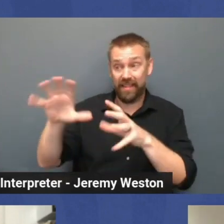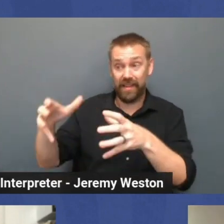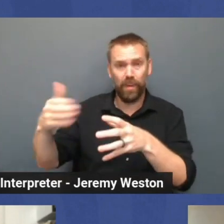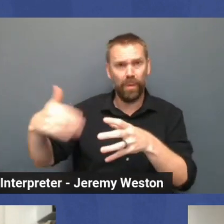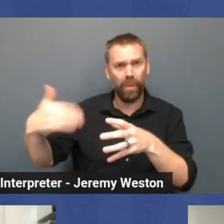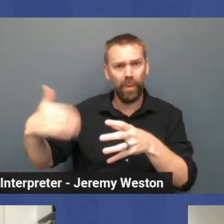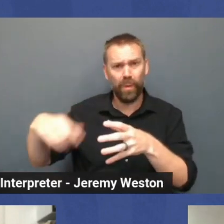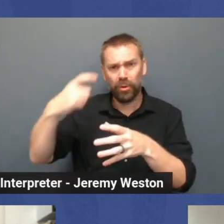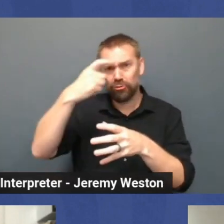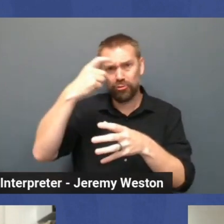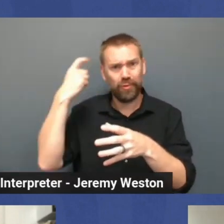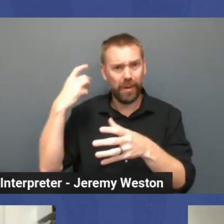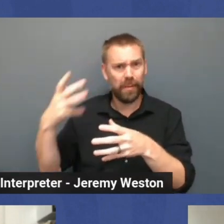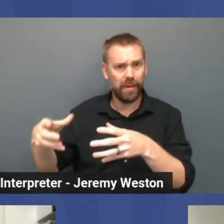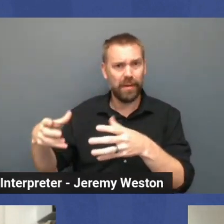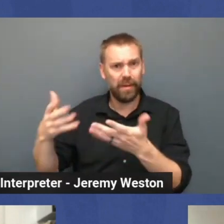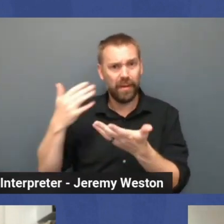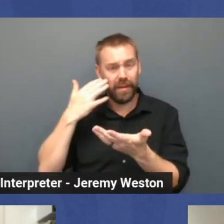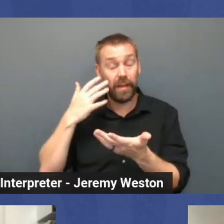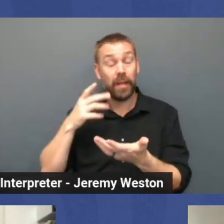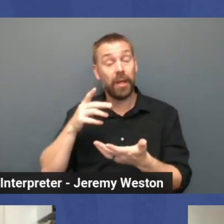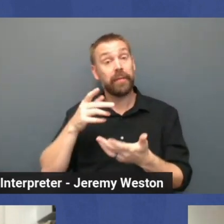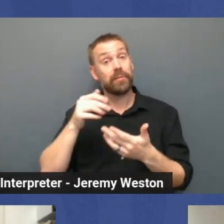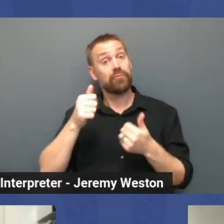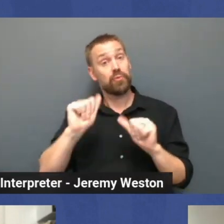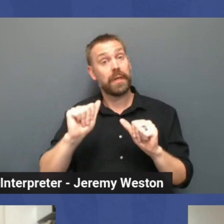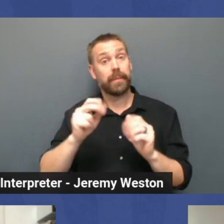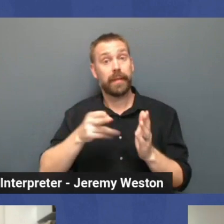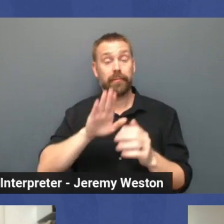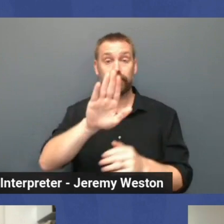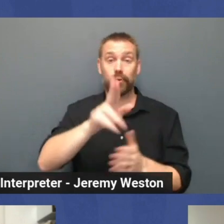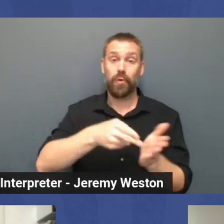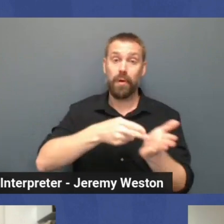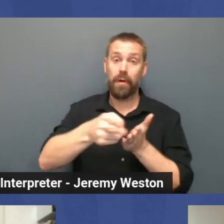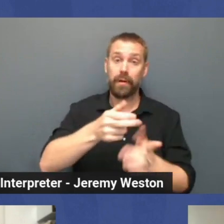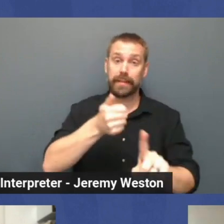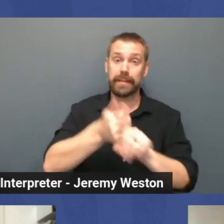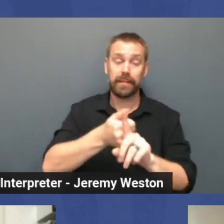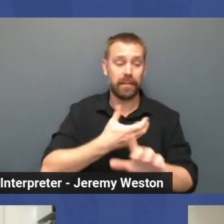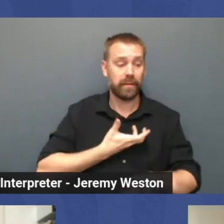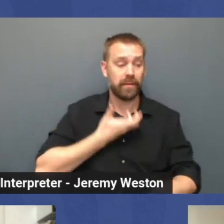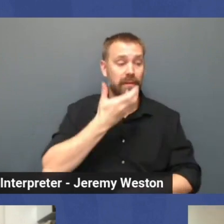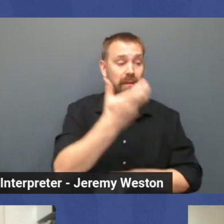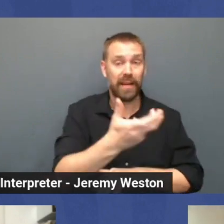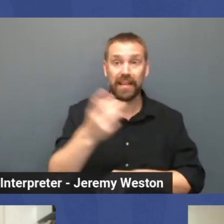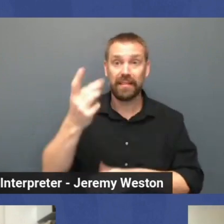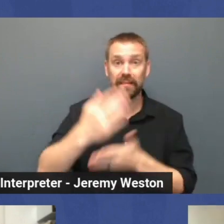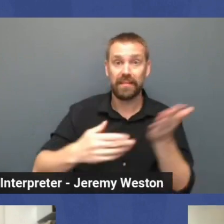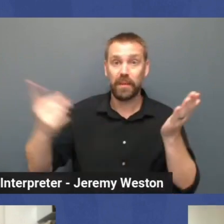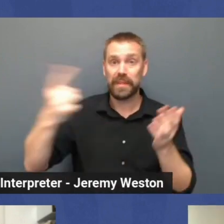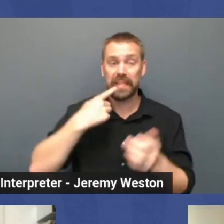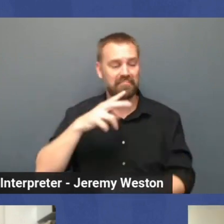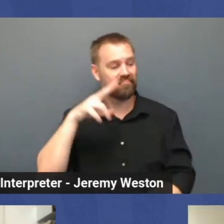your authentic self and someone is telling you, no, you can't do it. So, Olivia, I want to ask